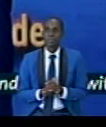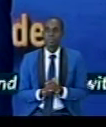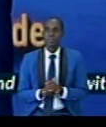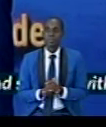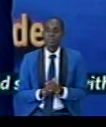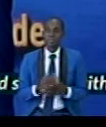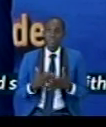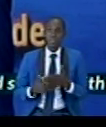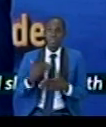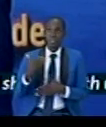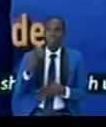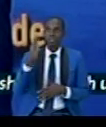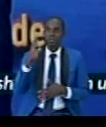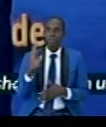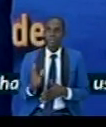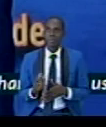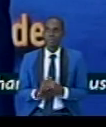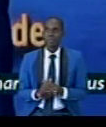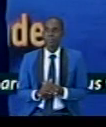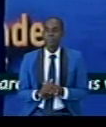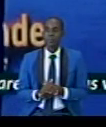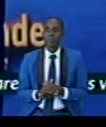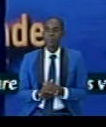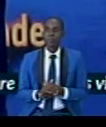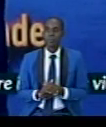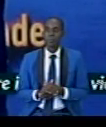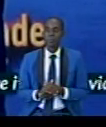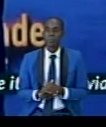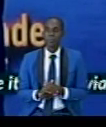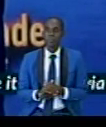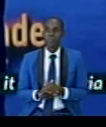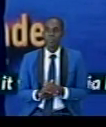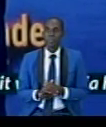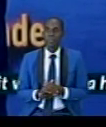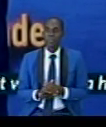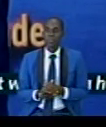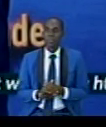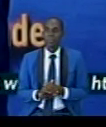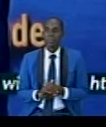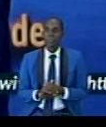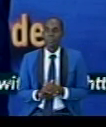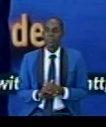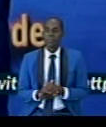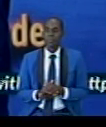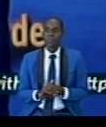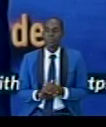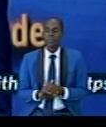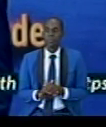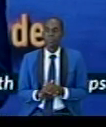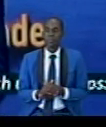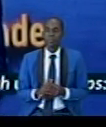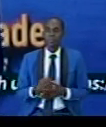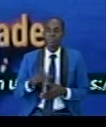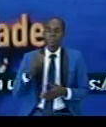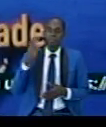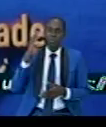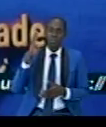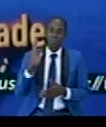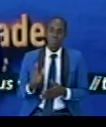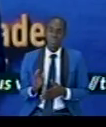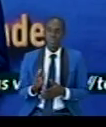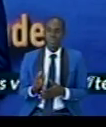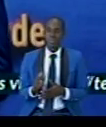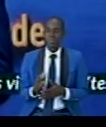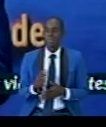The next one. The next testifier is a young girl,